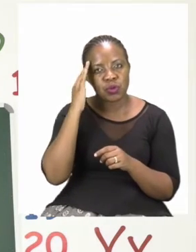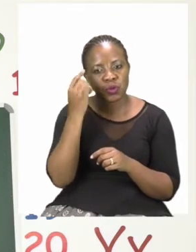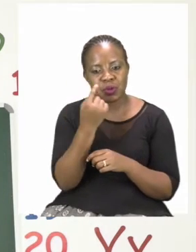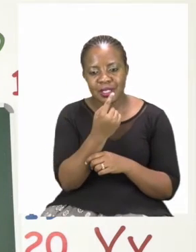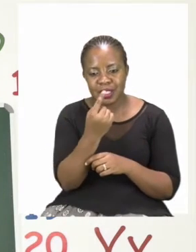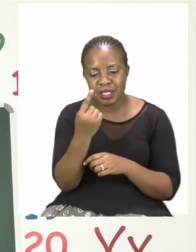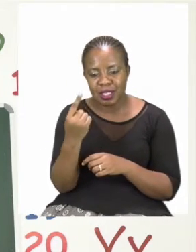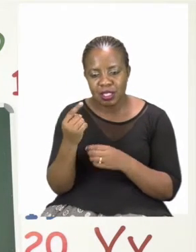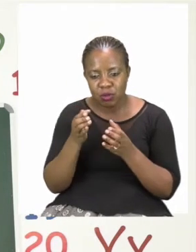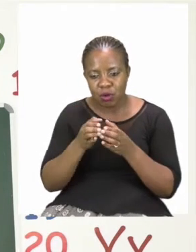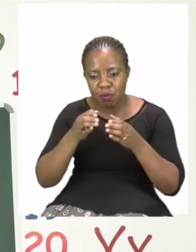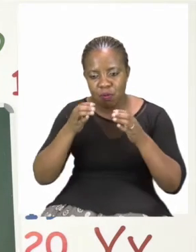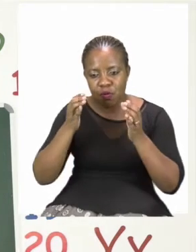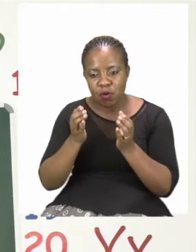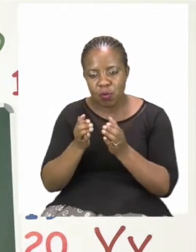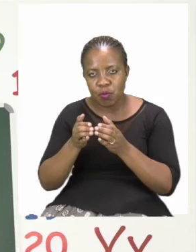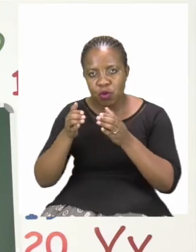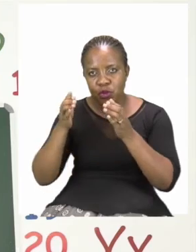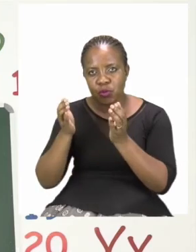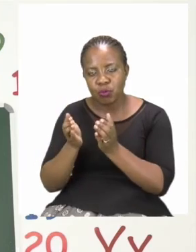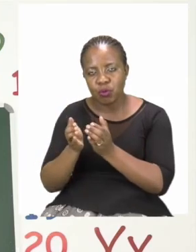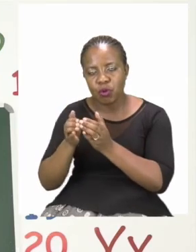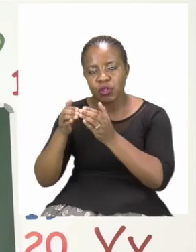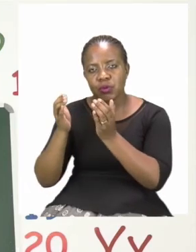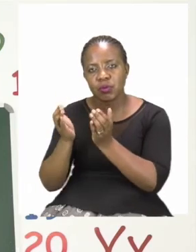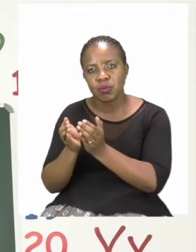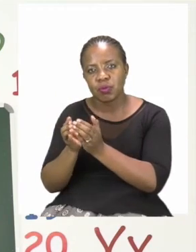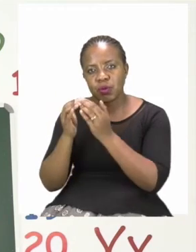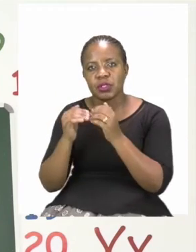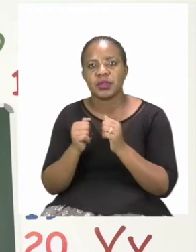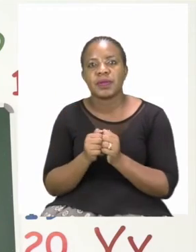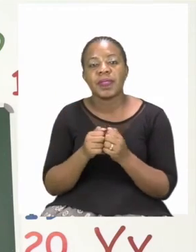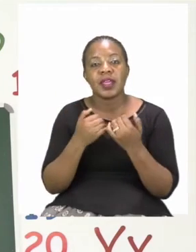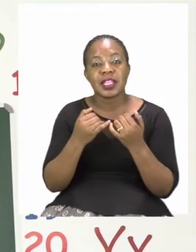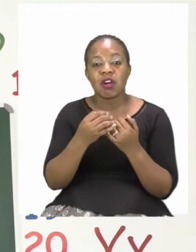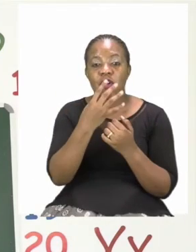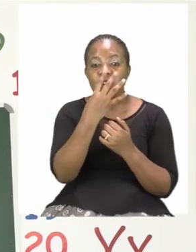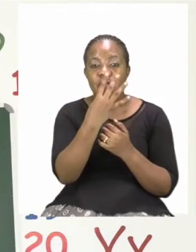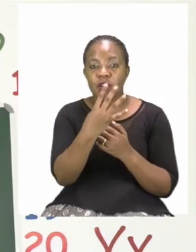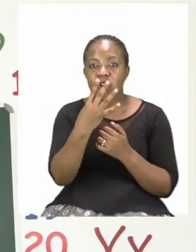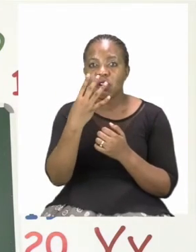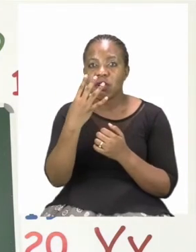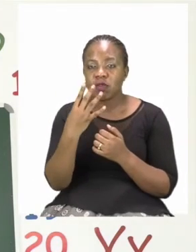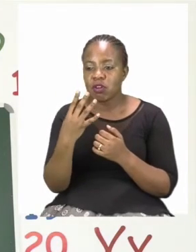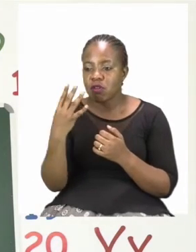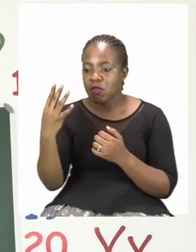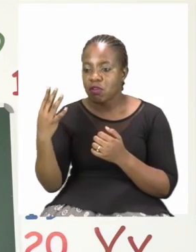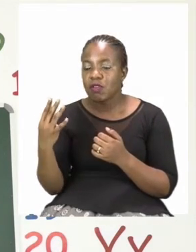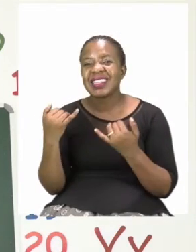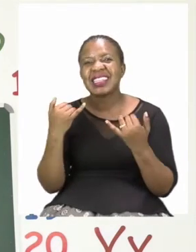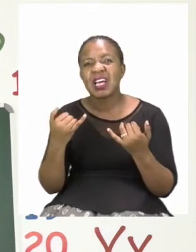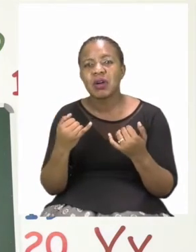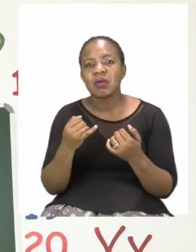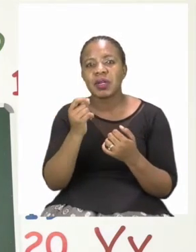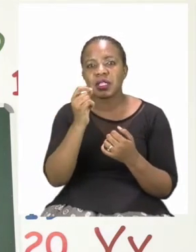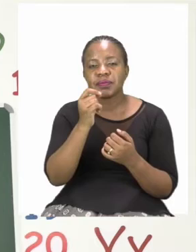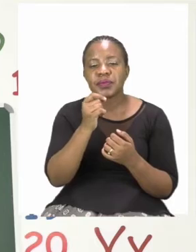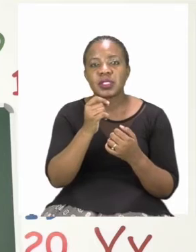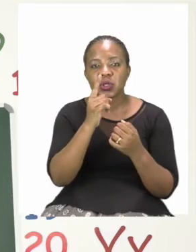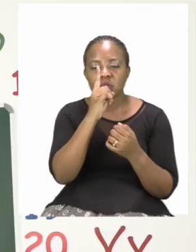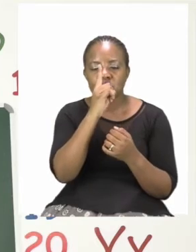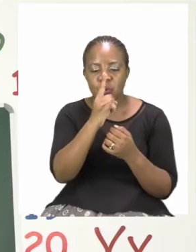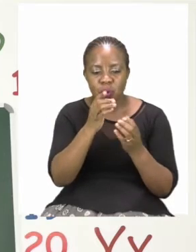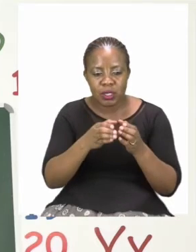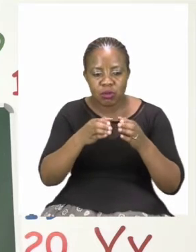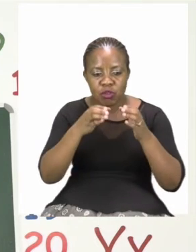are now going to count how many in each pot and you're going to write the answer. The first one